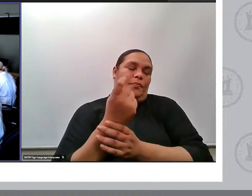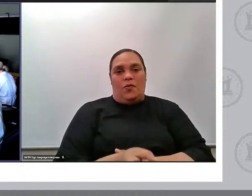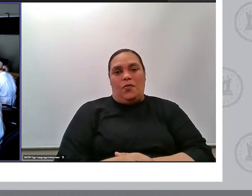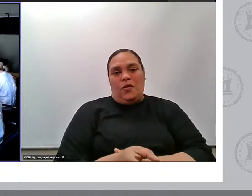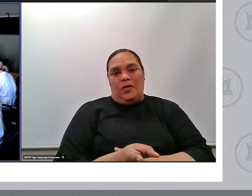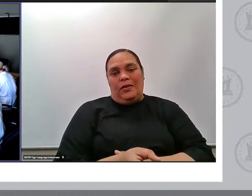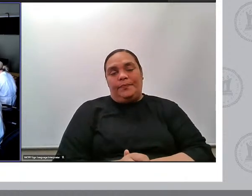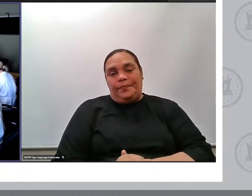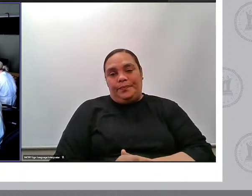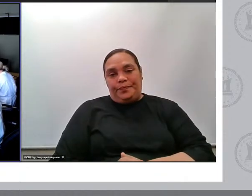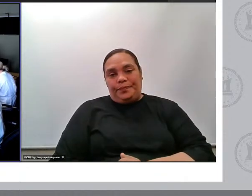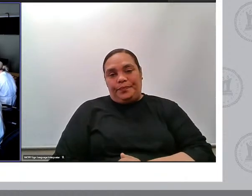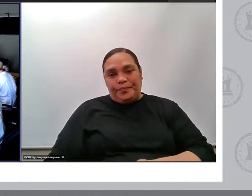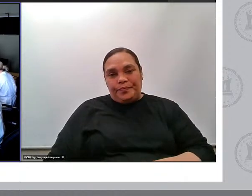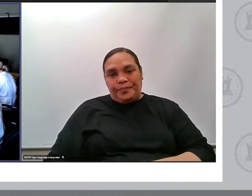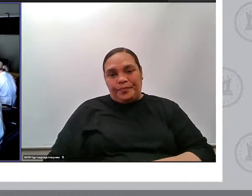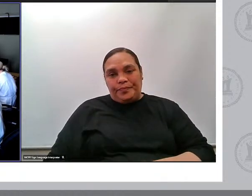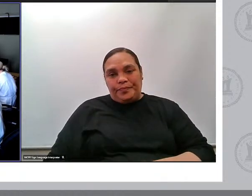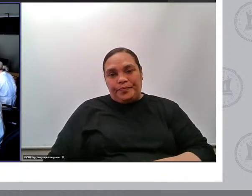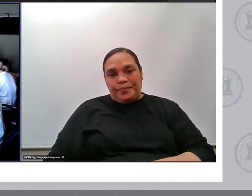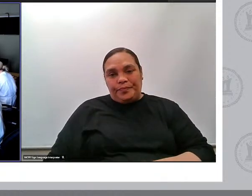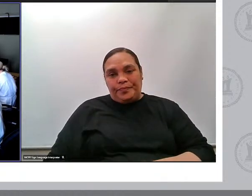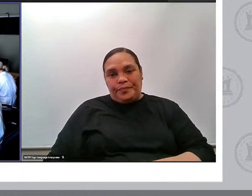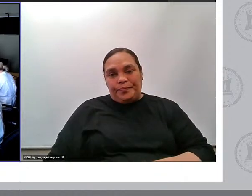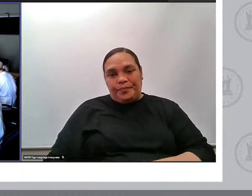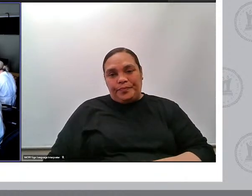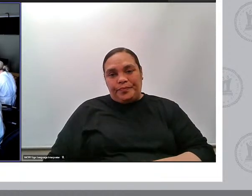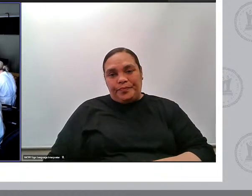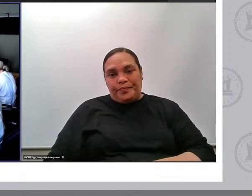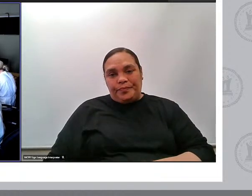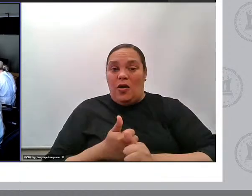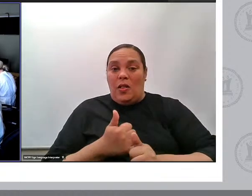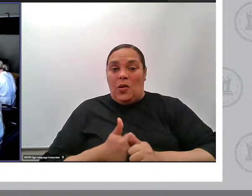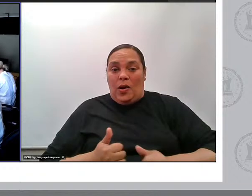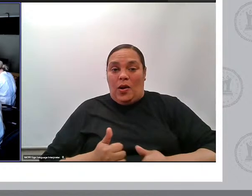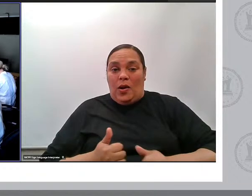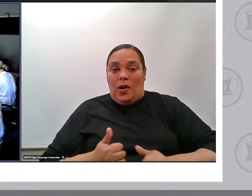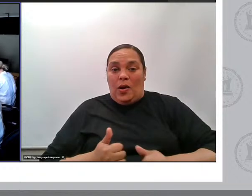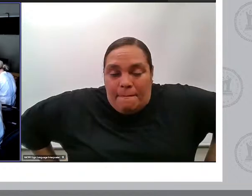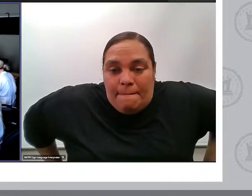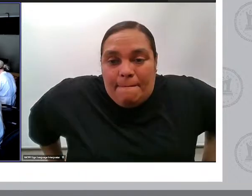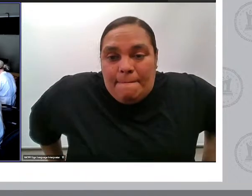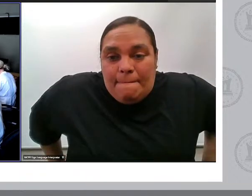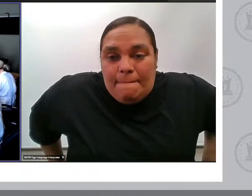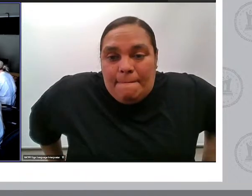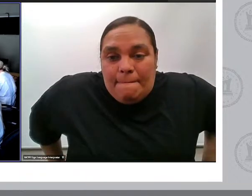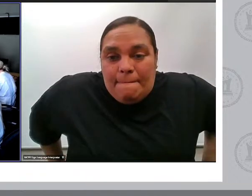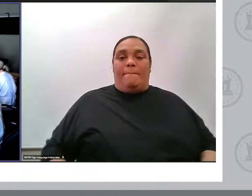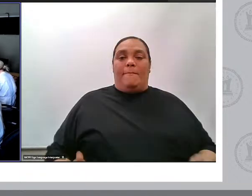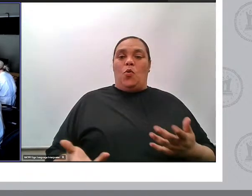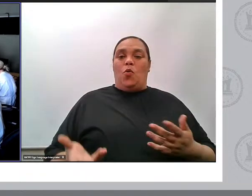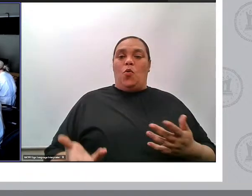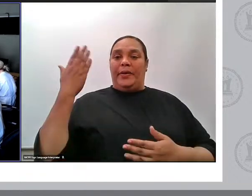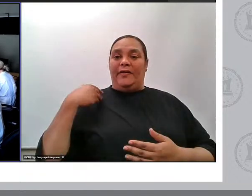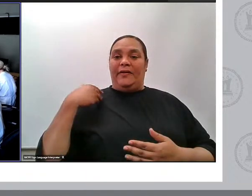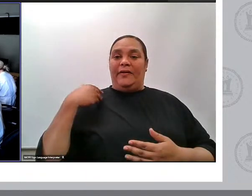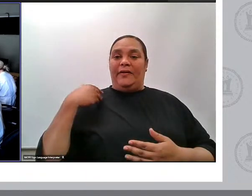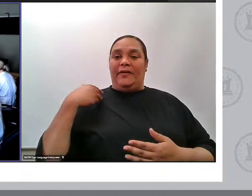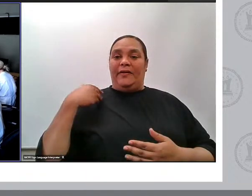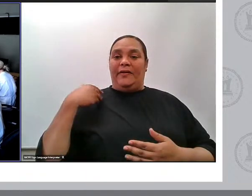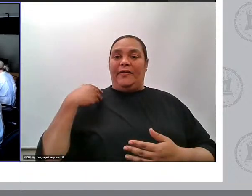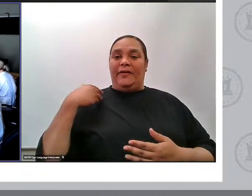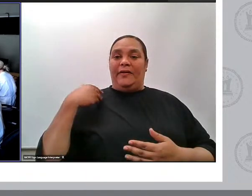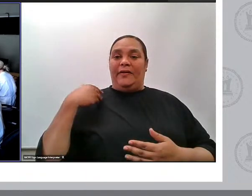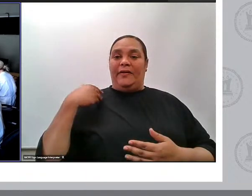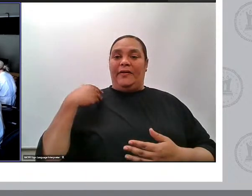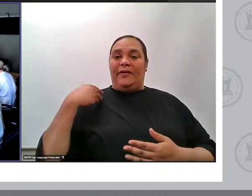Then in terms of the question, do we follow up with candidates who may have previously applied that